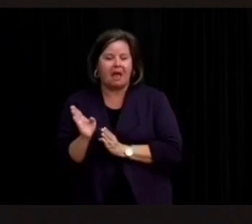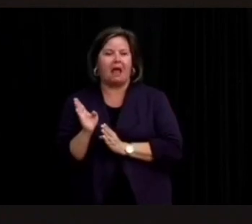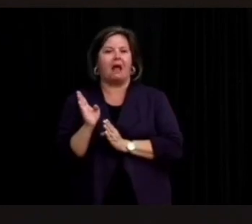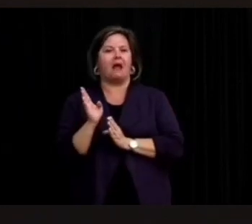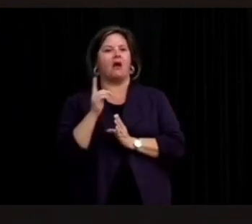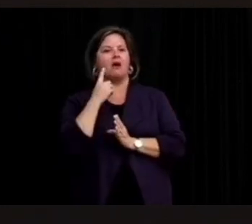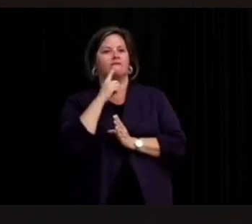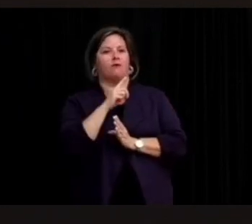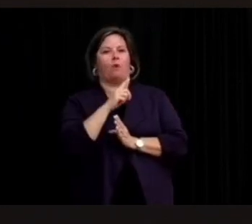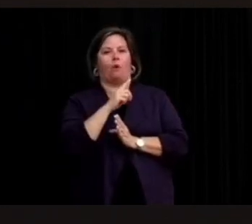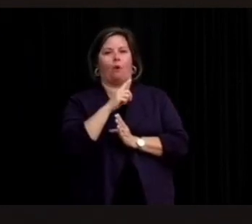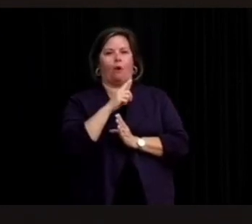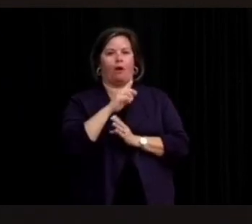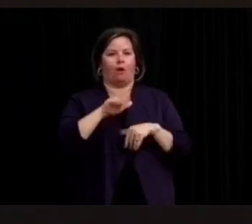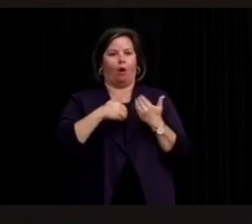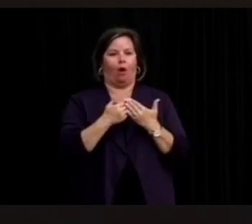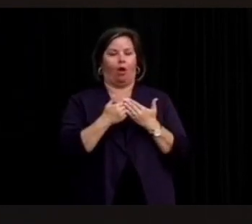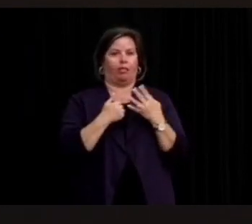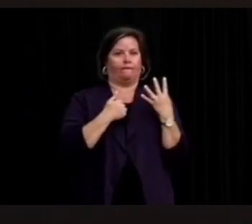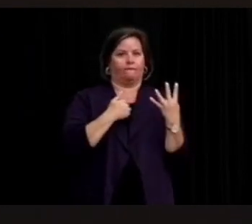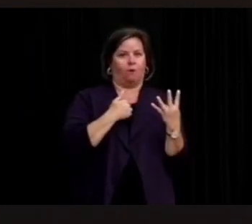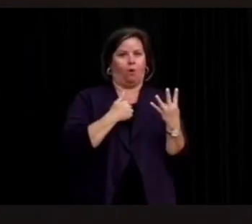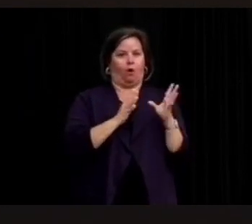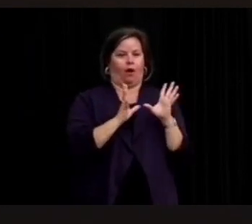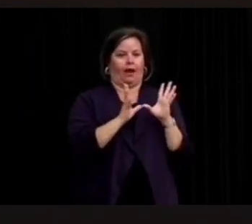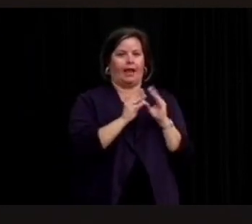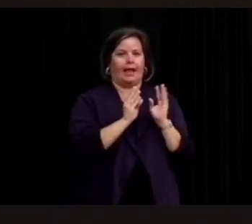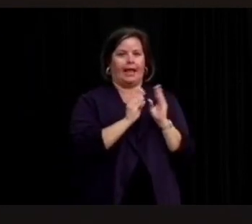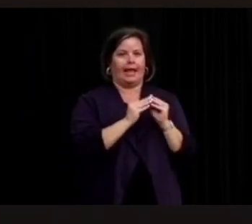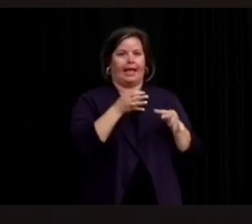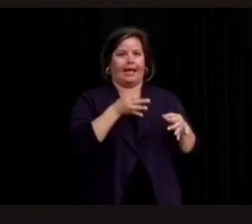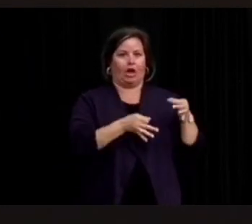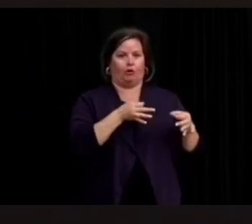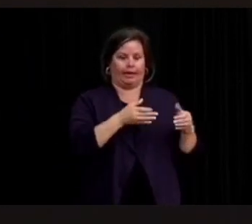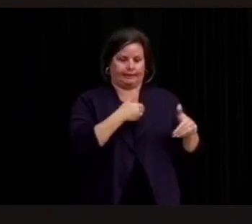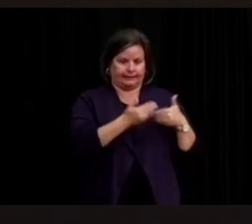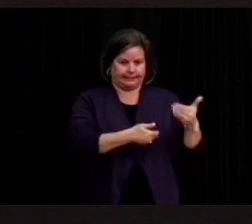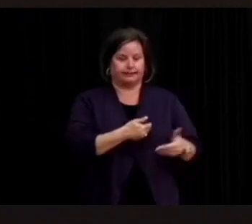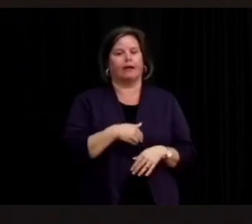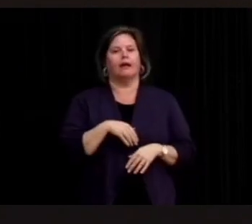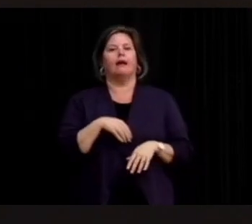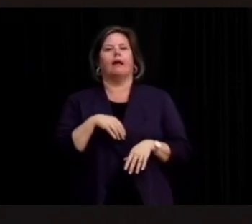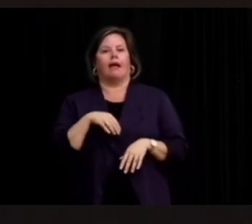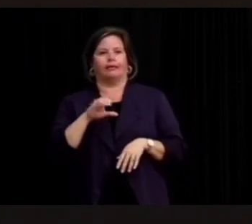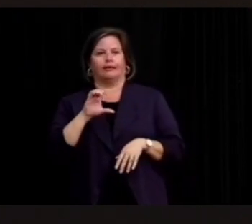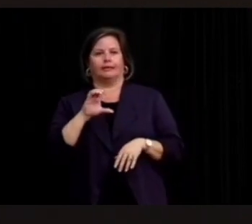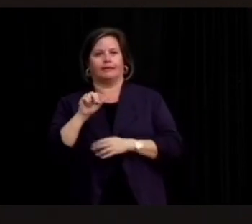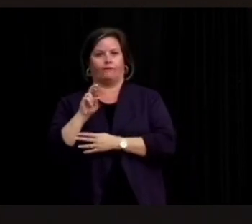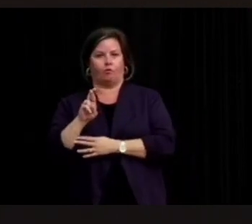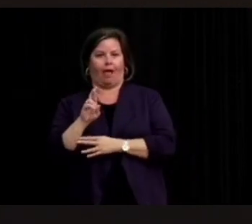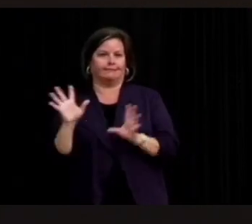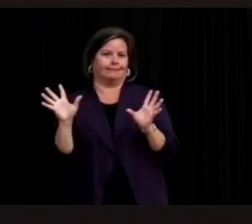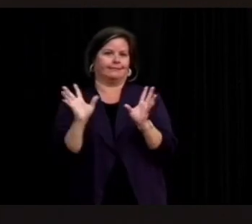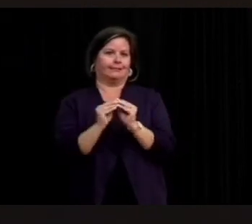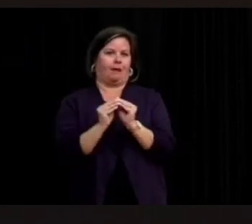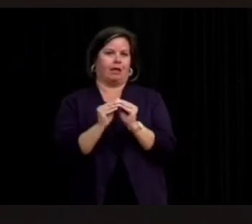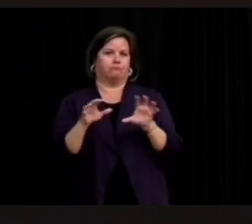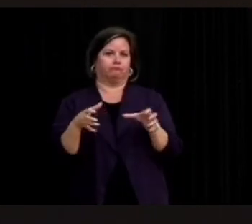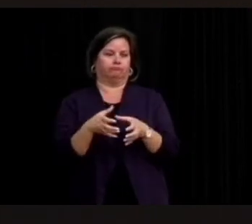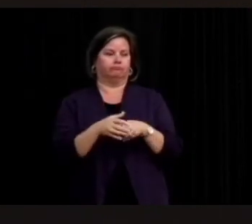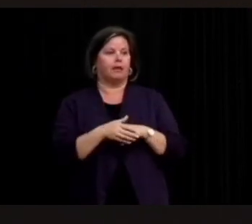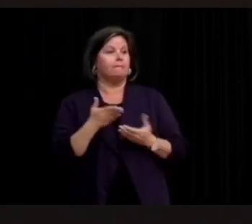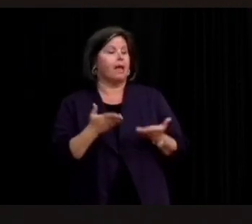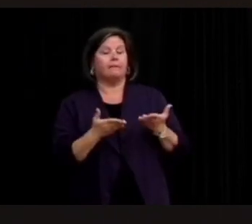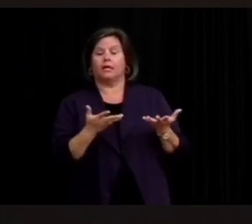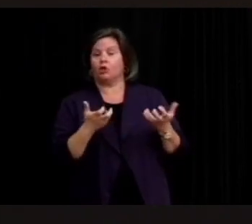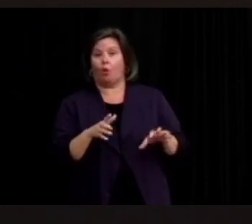both the 4 hearings that we had over the last few months and then the Civil Rights Summit. They may not want to be